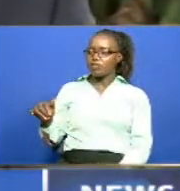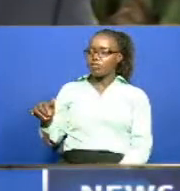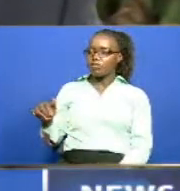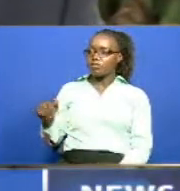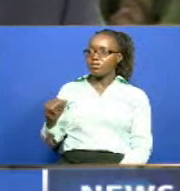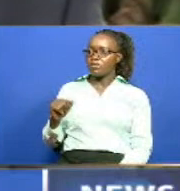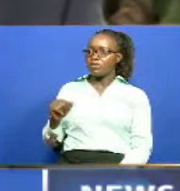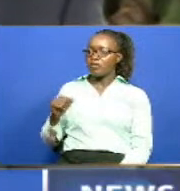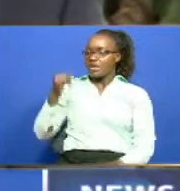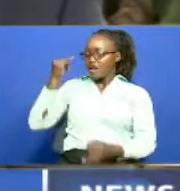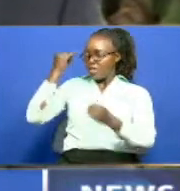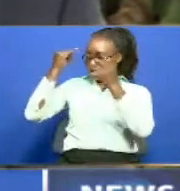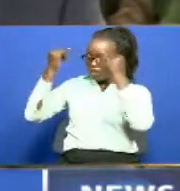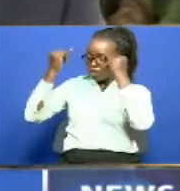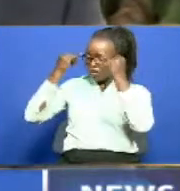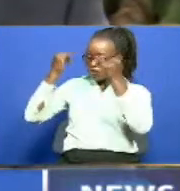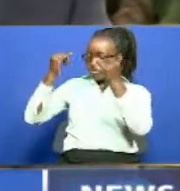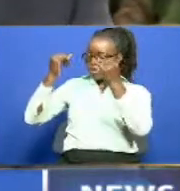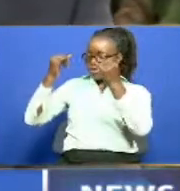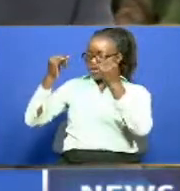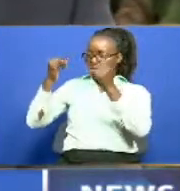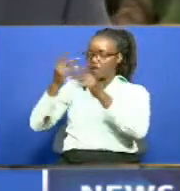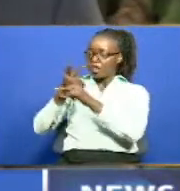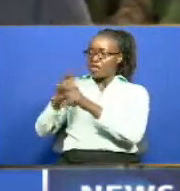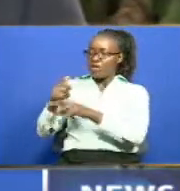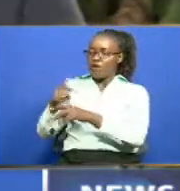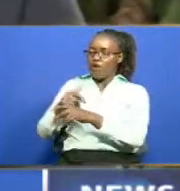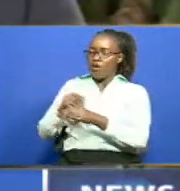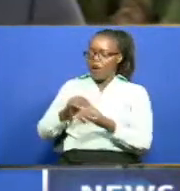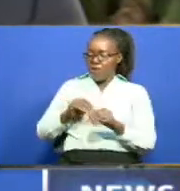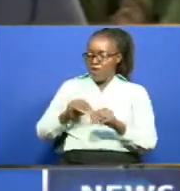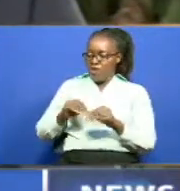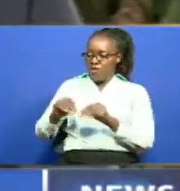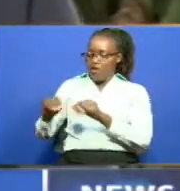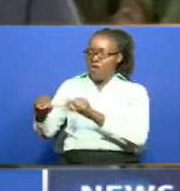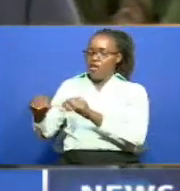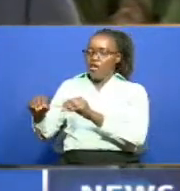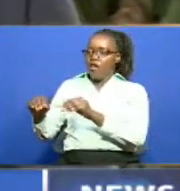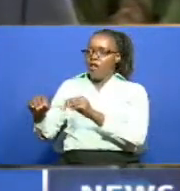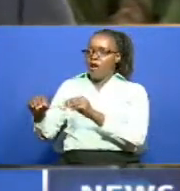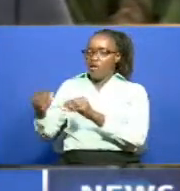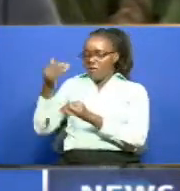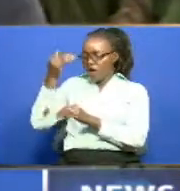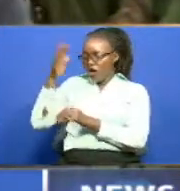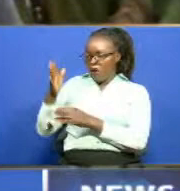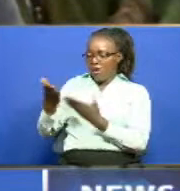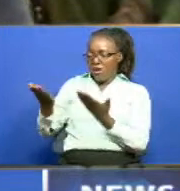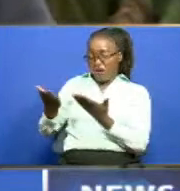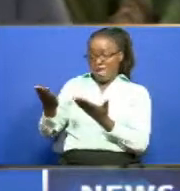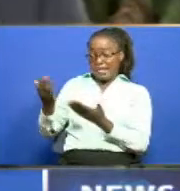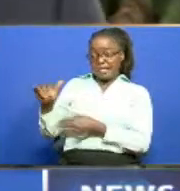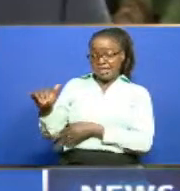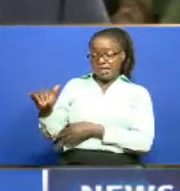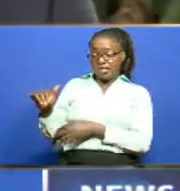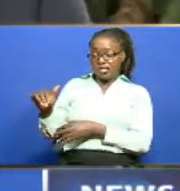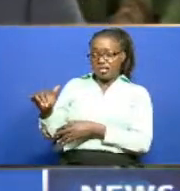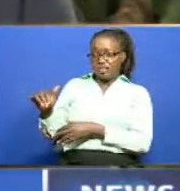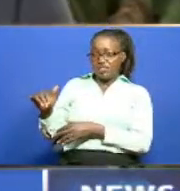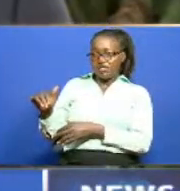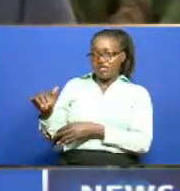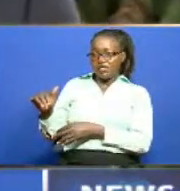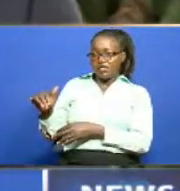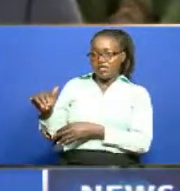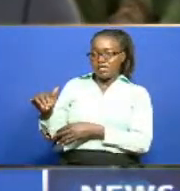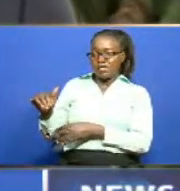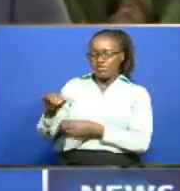that innovation is going to keep us going. I think, like we said, because we don't know where we are yet with